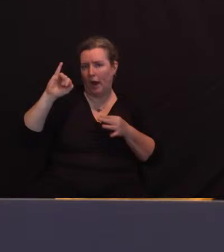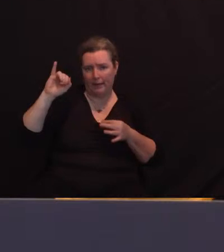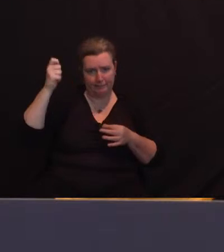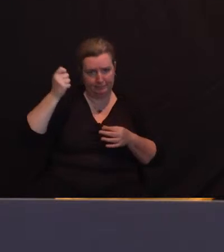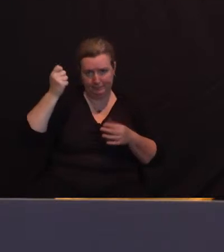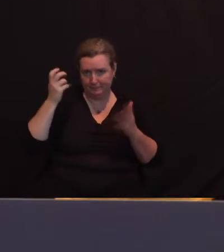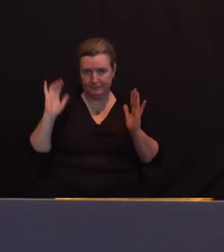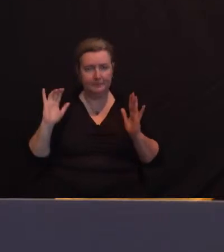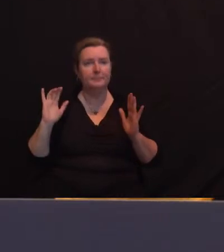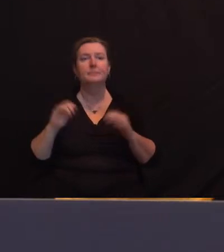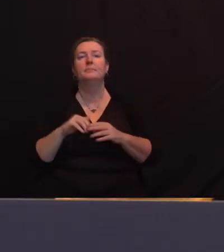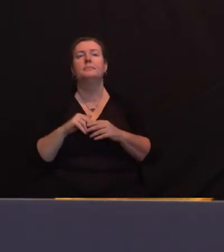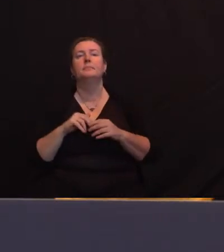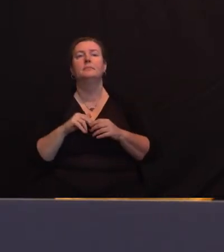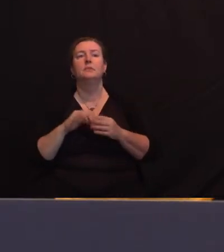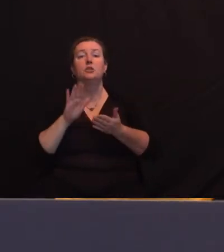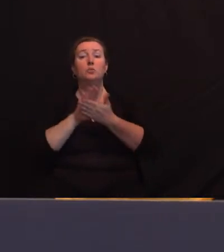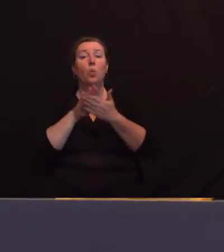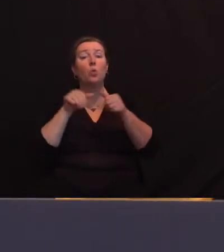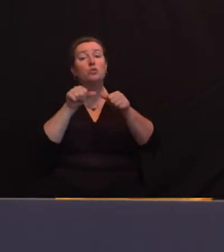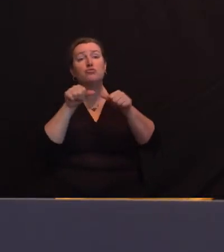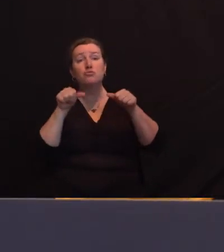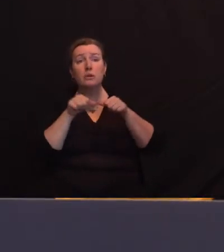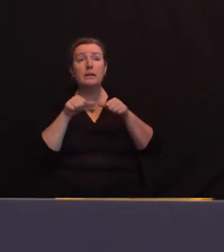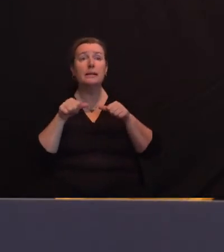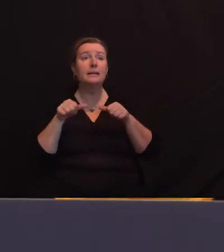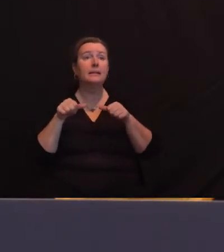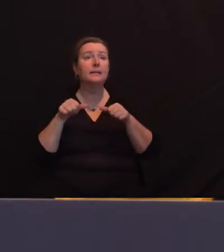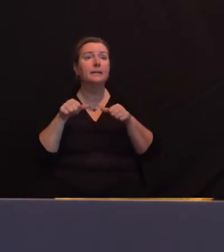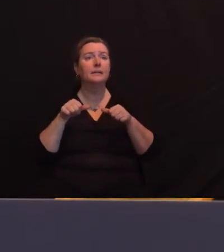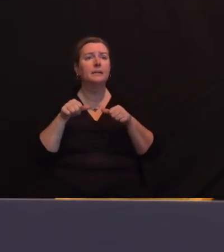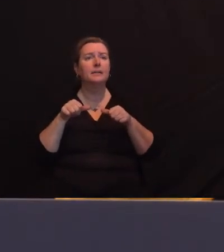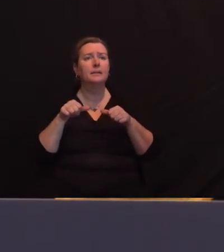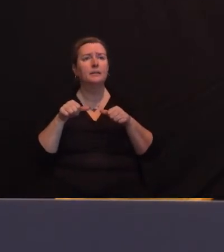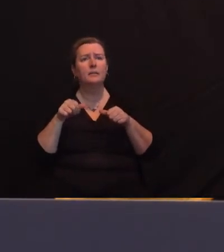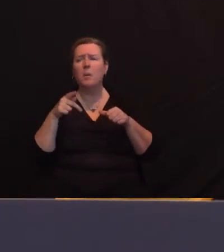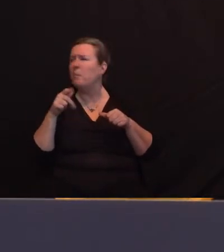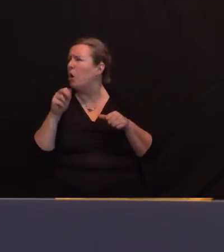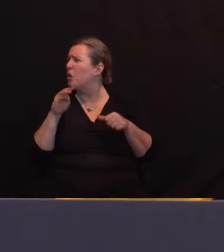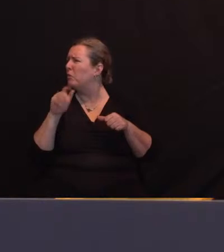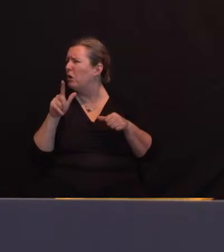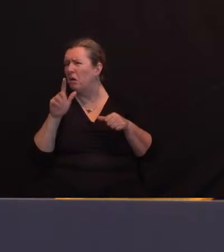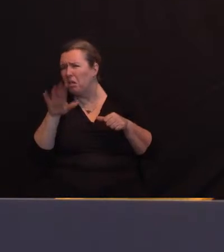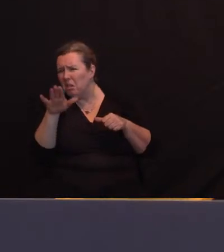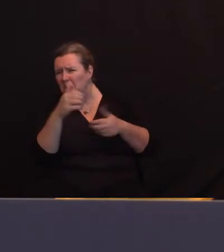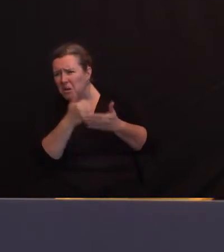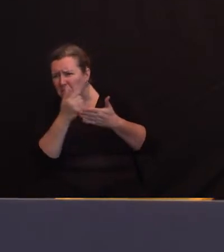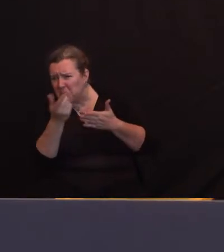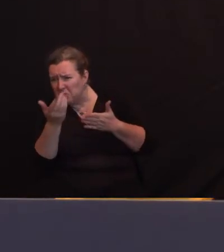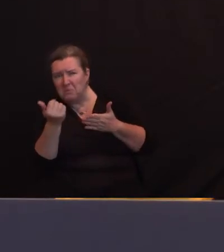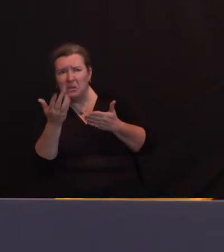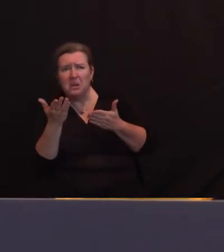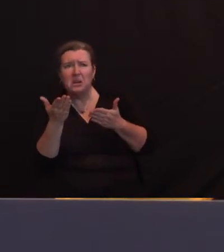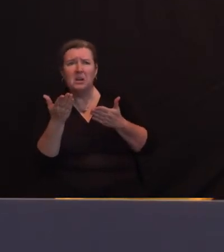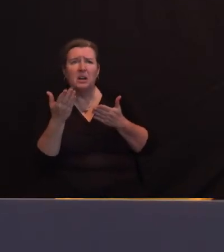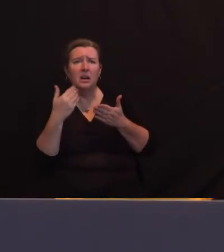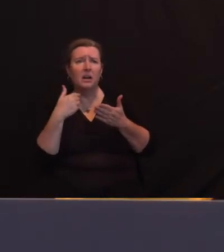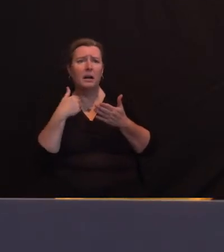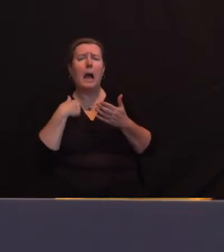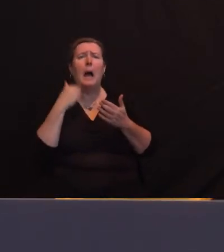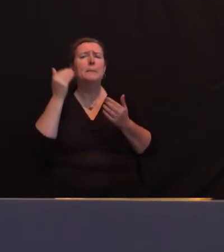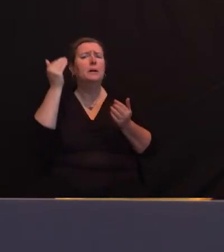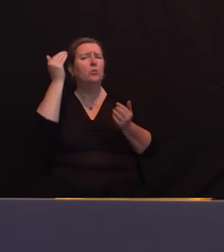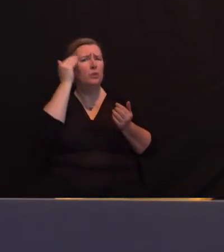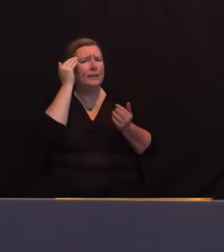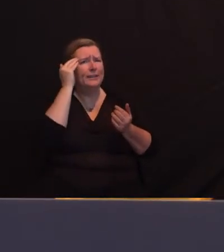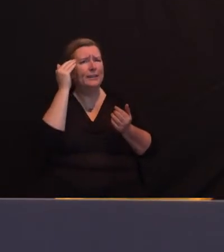as it relates to districts, and Paramel, you should jump in here if you would like to add to this. I'm aware, including some of a notice in my